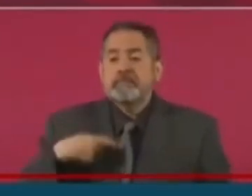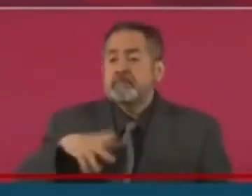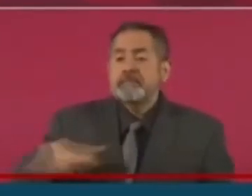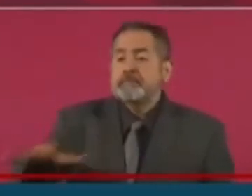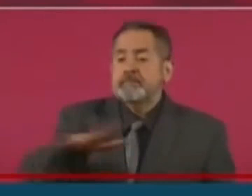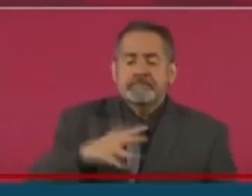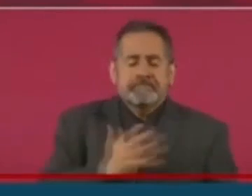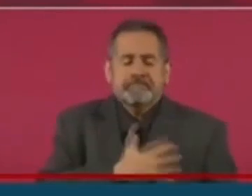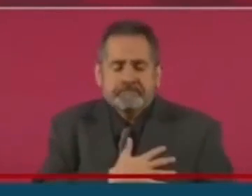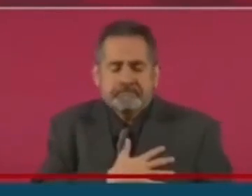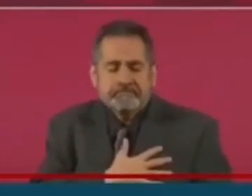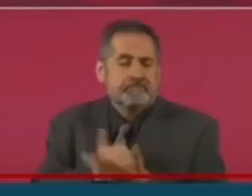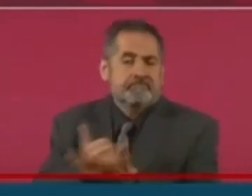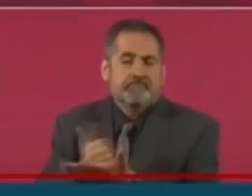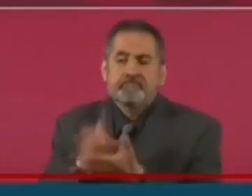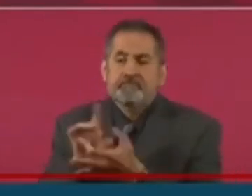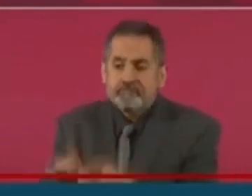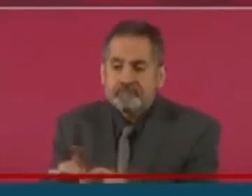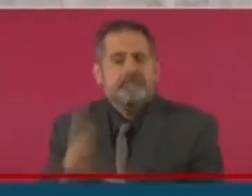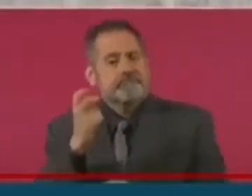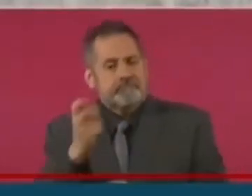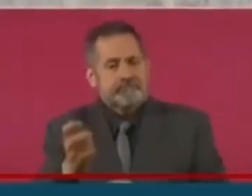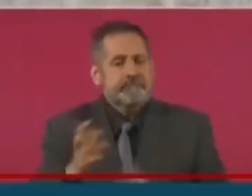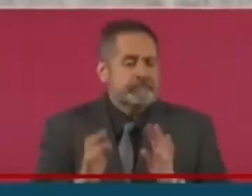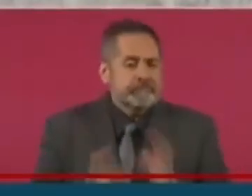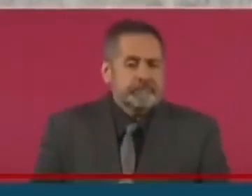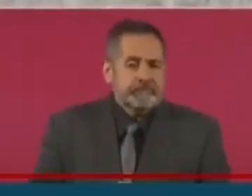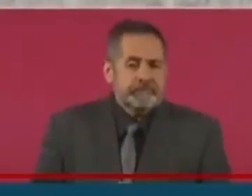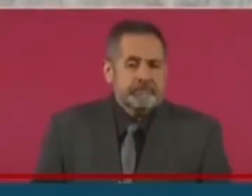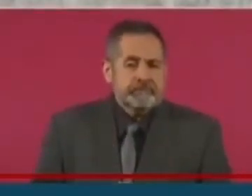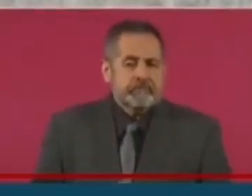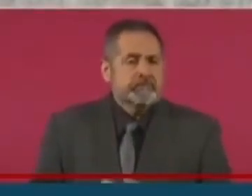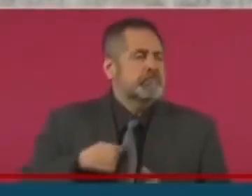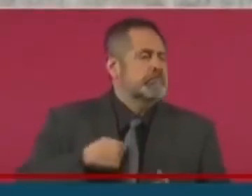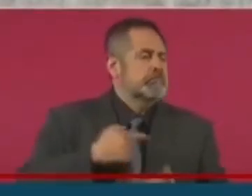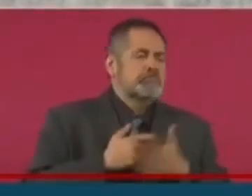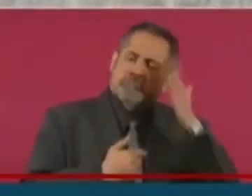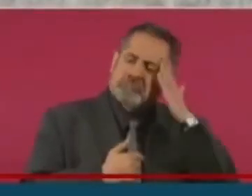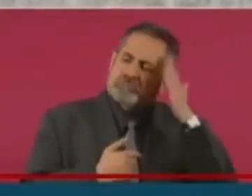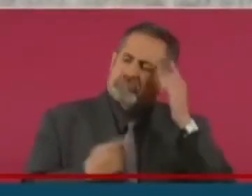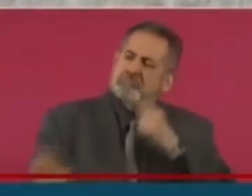was scheduled for December the 1st, but the decision was made to bring